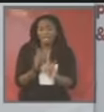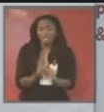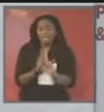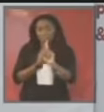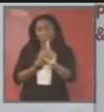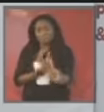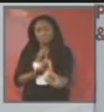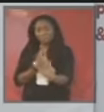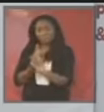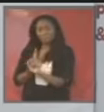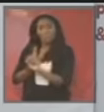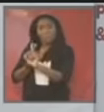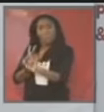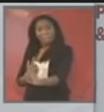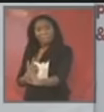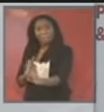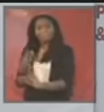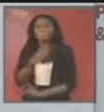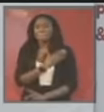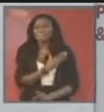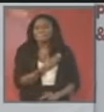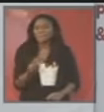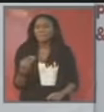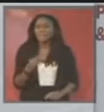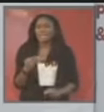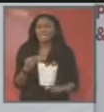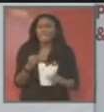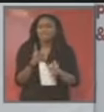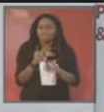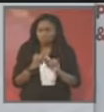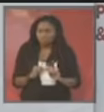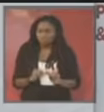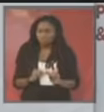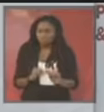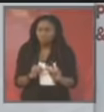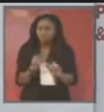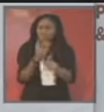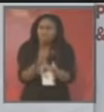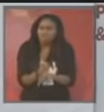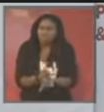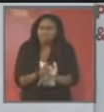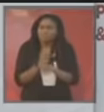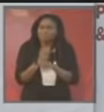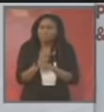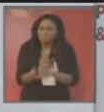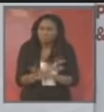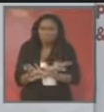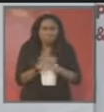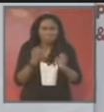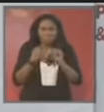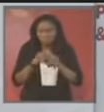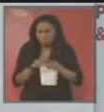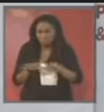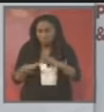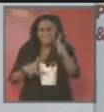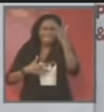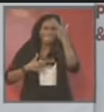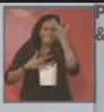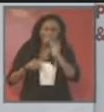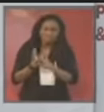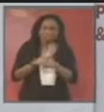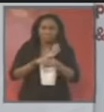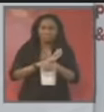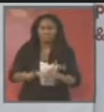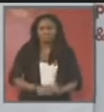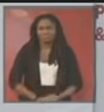physical distancing, and basically staying the course as we continue to push back against the spread of the COVID-19